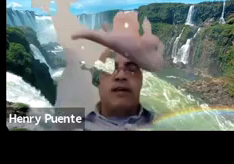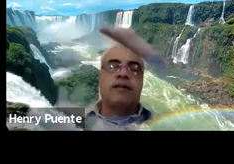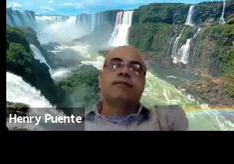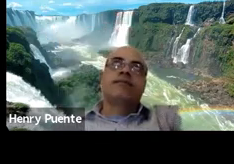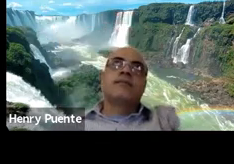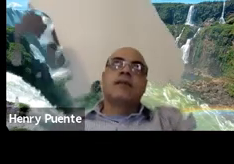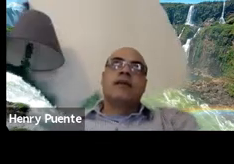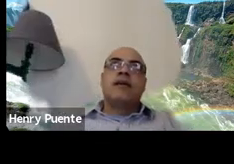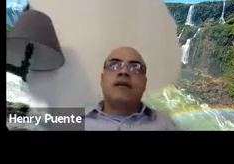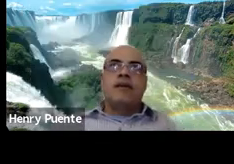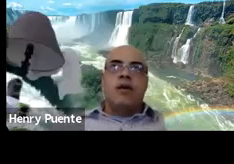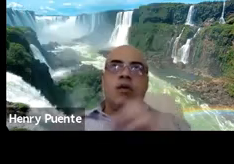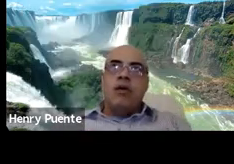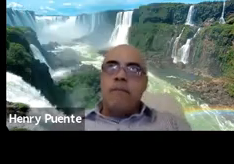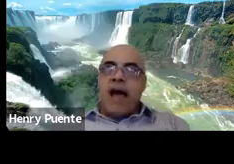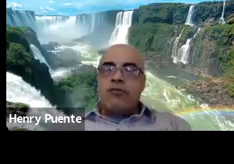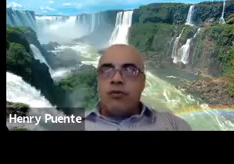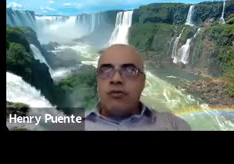of like,